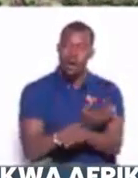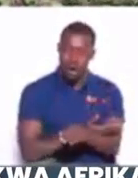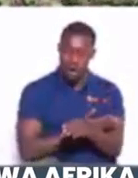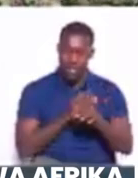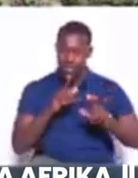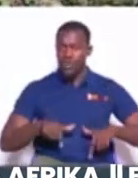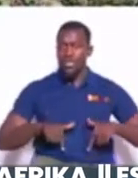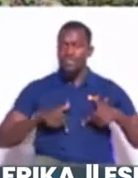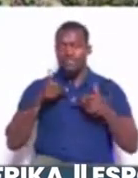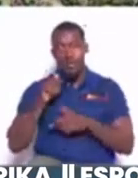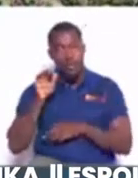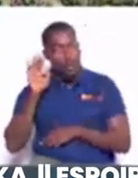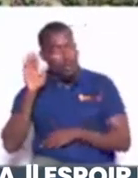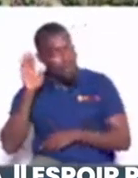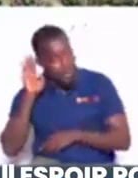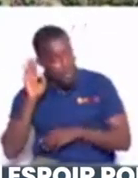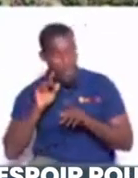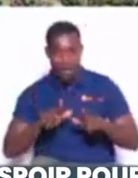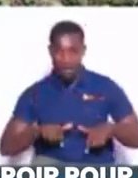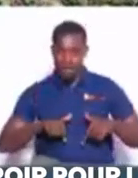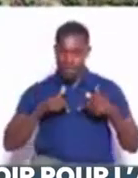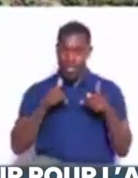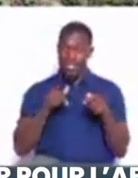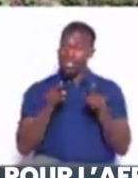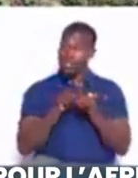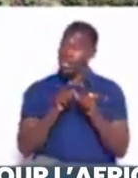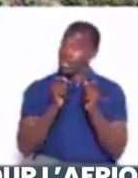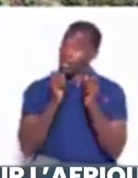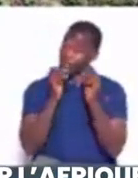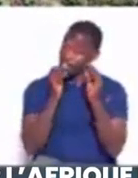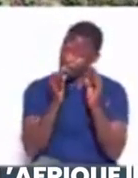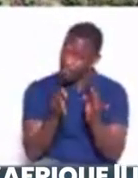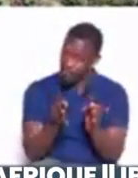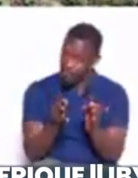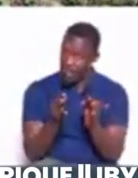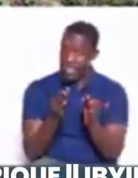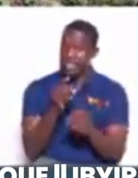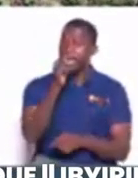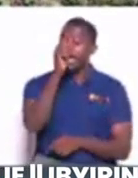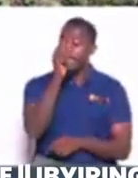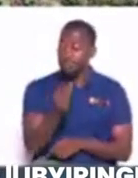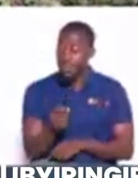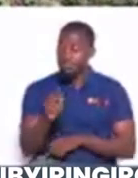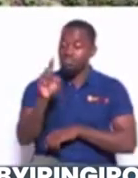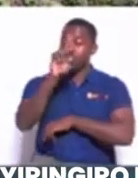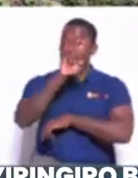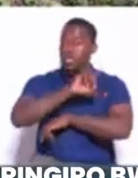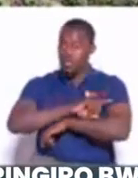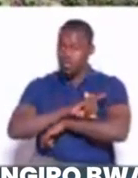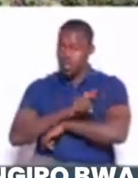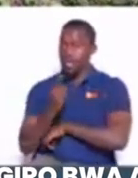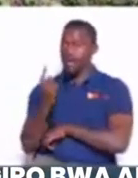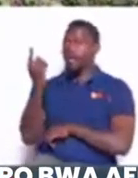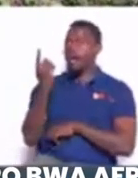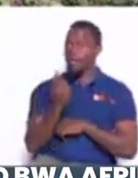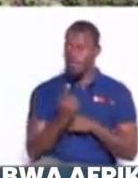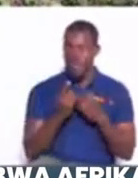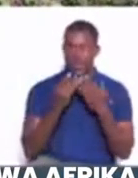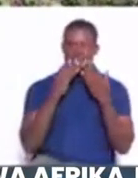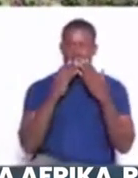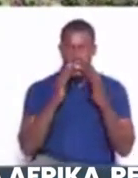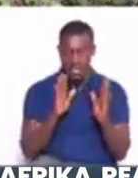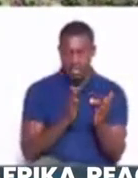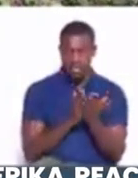obedient lives. And when we face the judgment, saved by grace, we will be